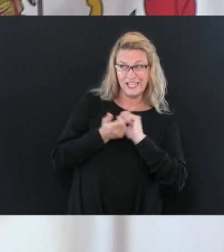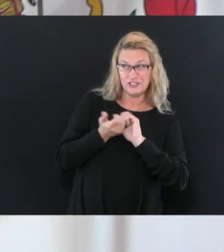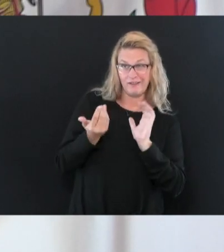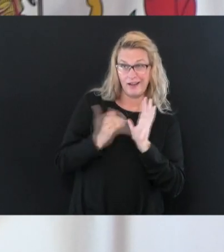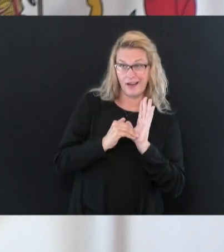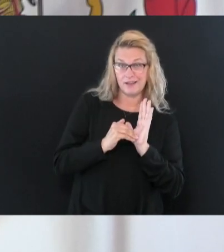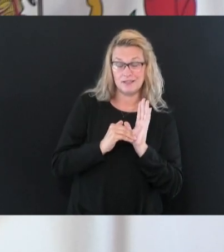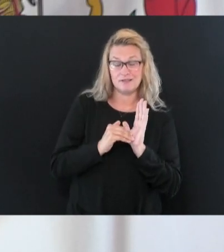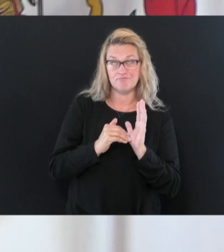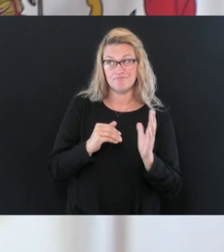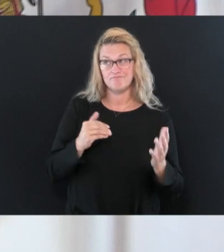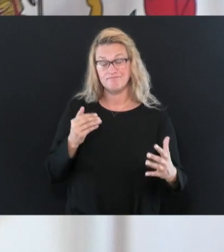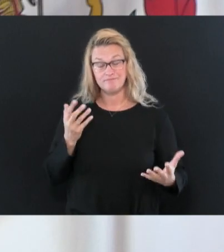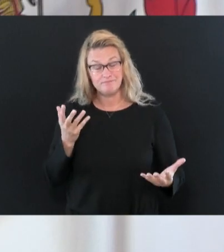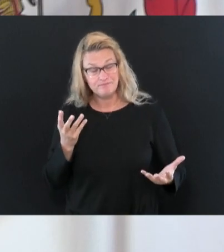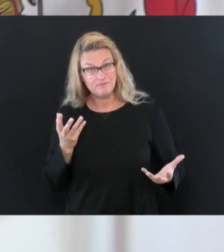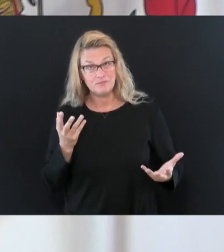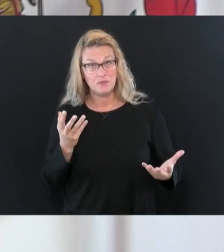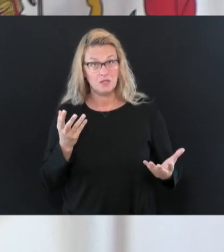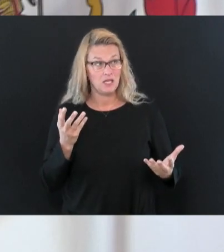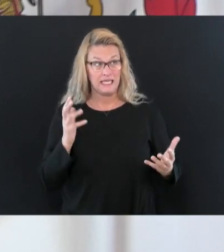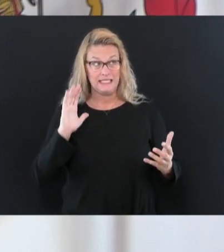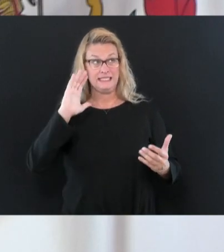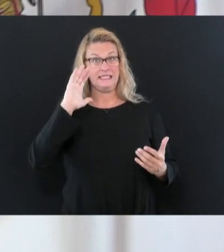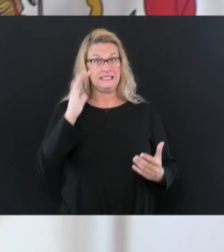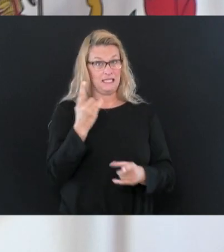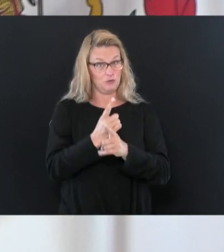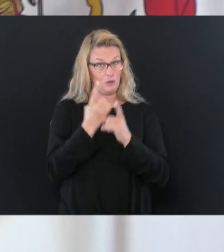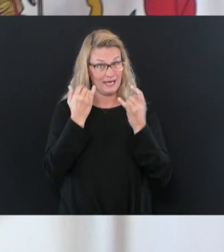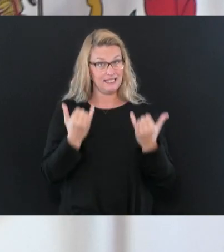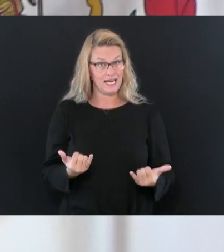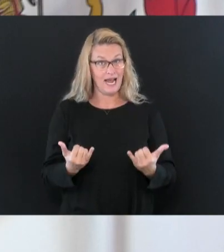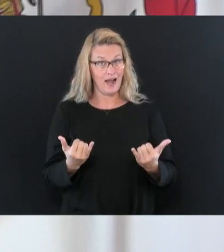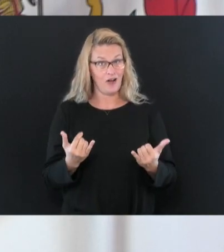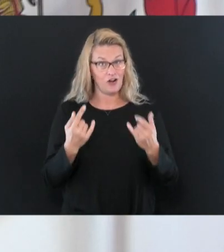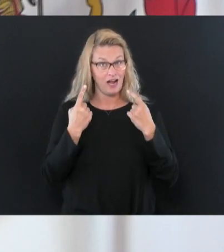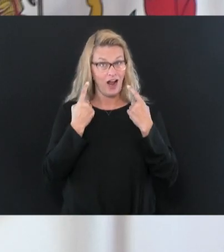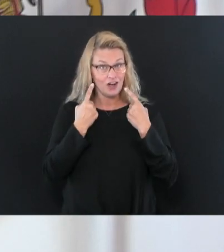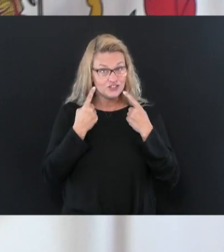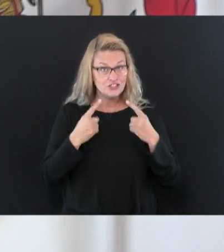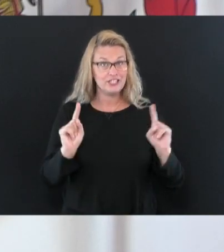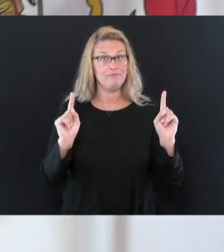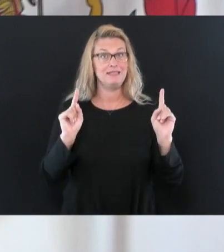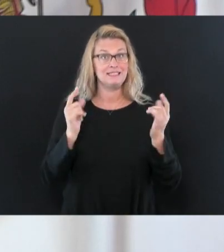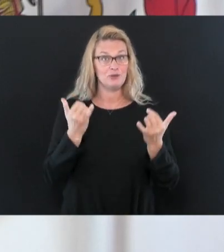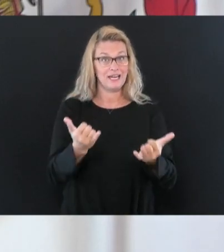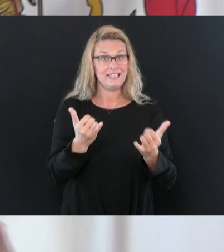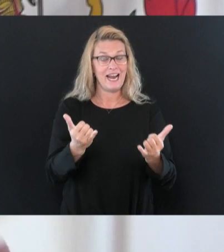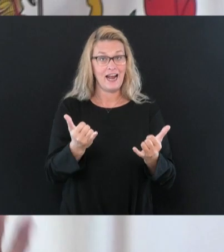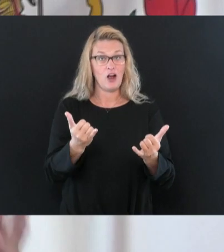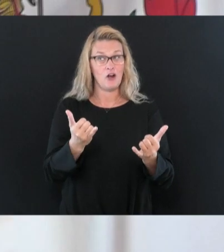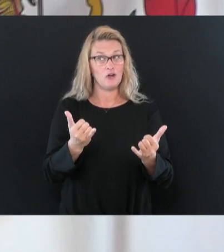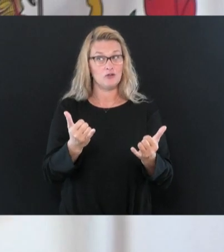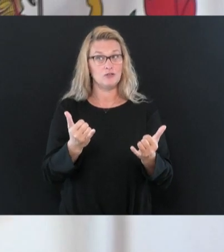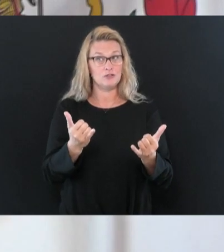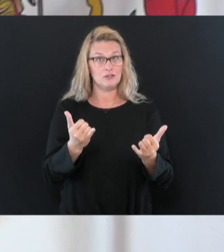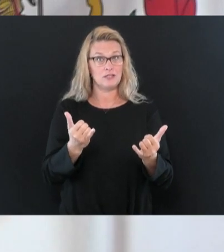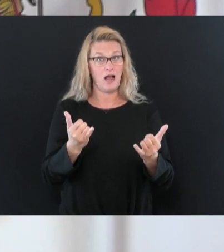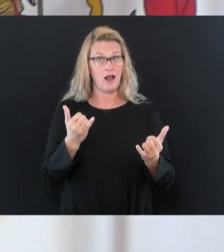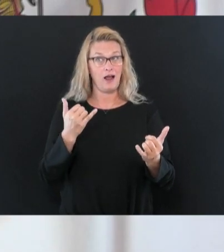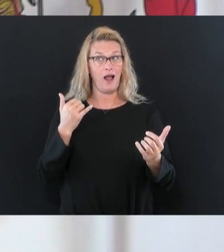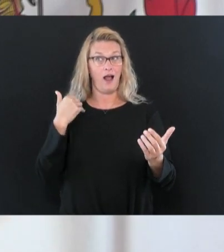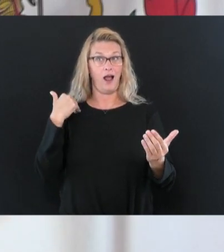really, we are achieving now exactly what the perfection up to